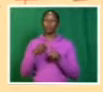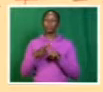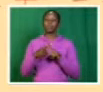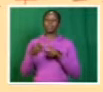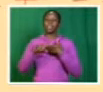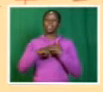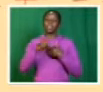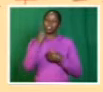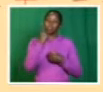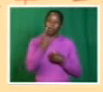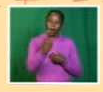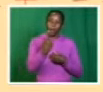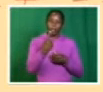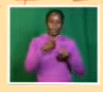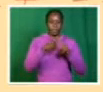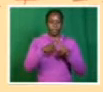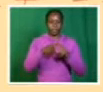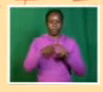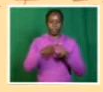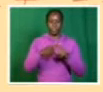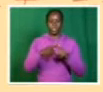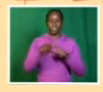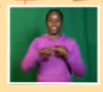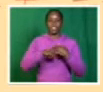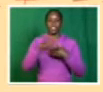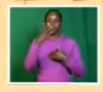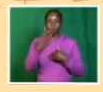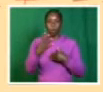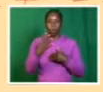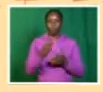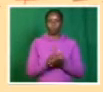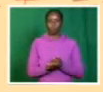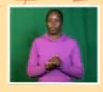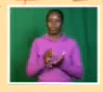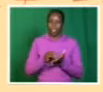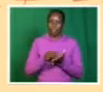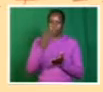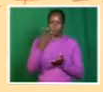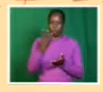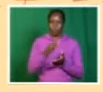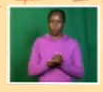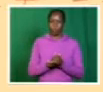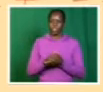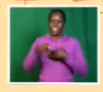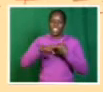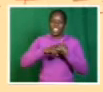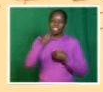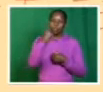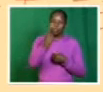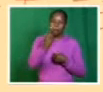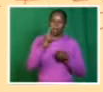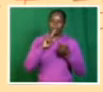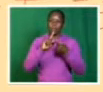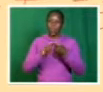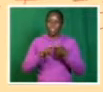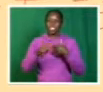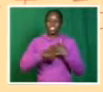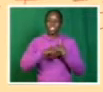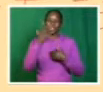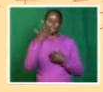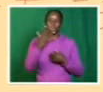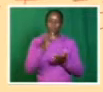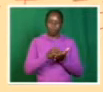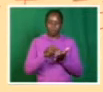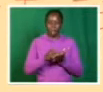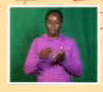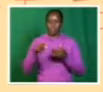and -4, you get a 4. When you add -1 and -5, you get -5.